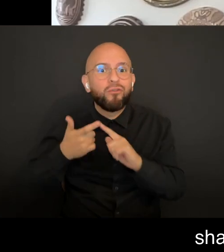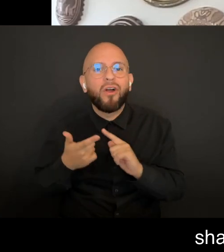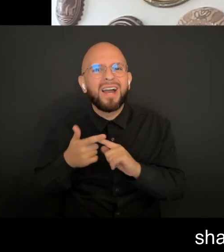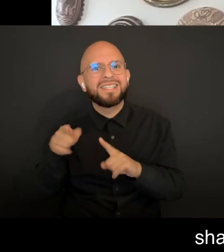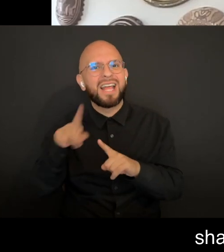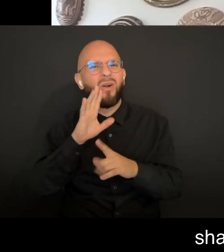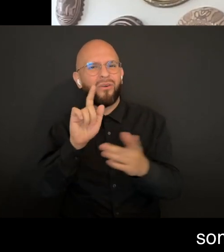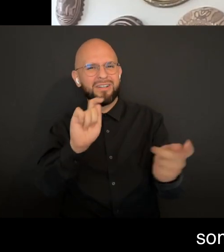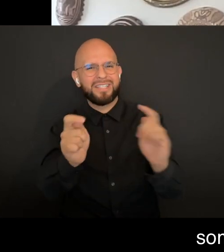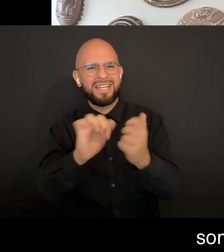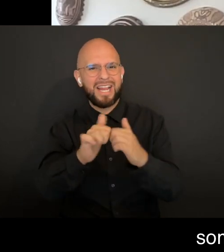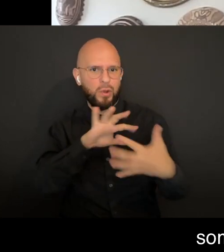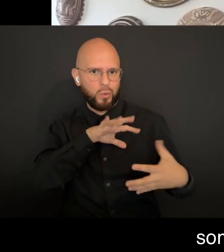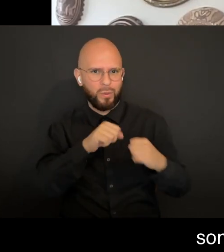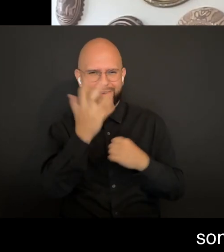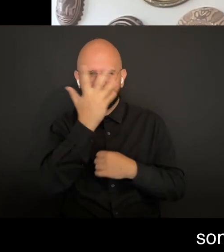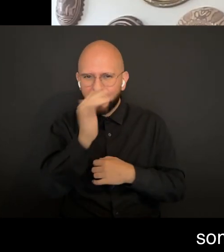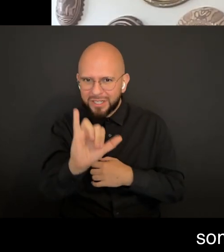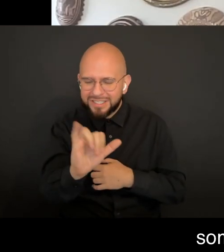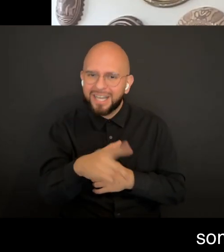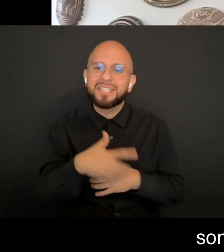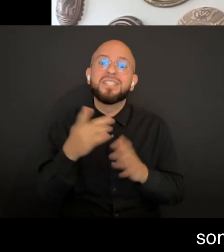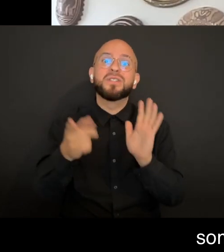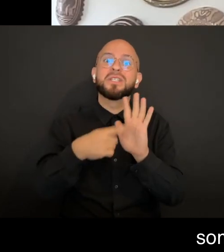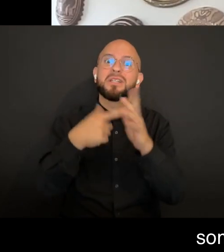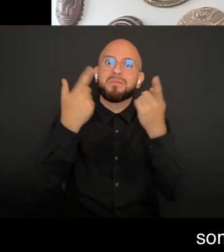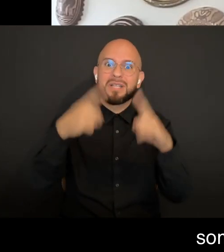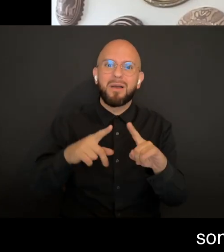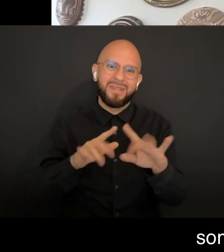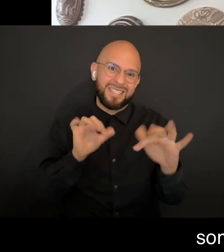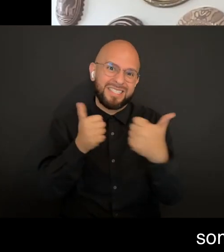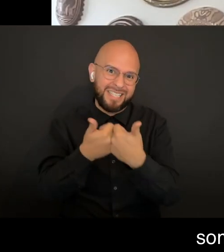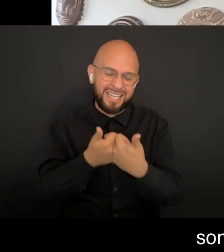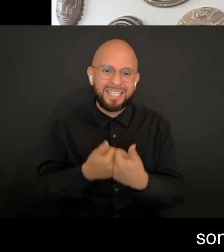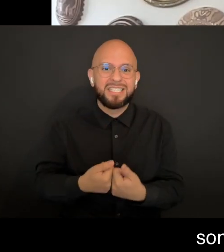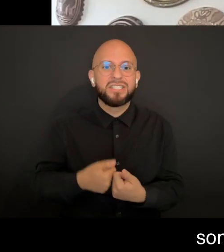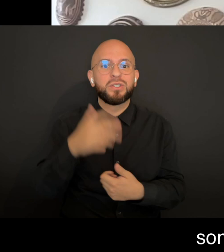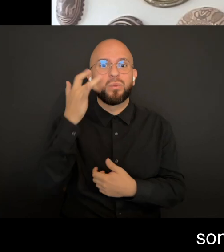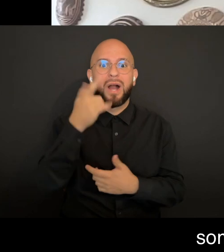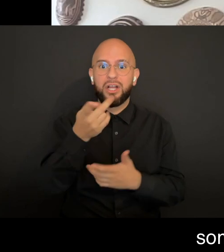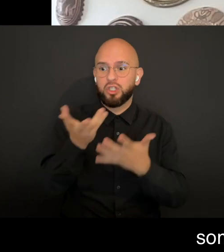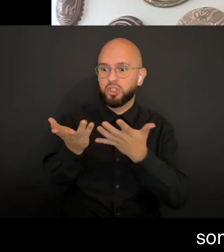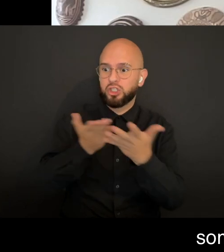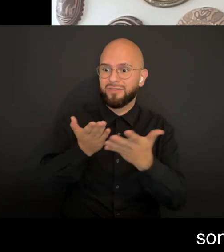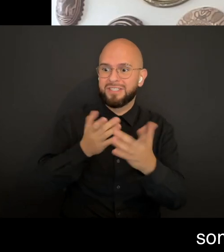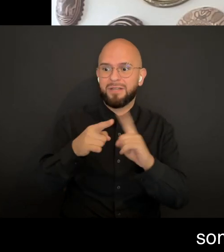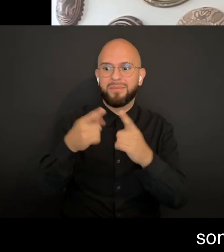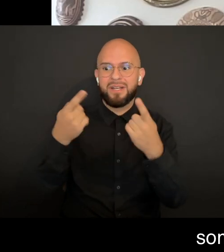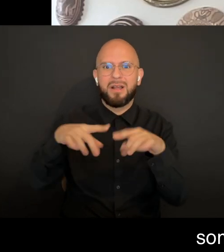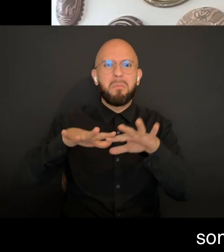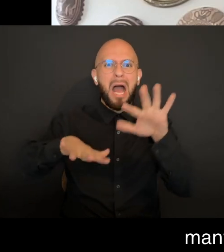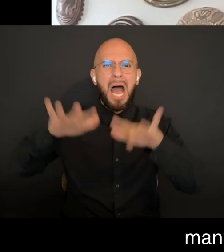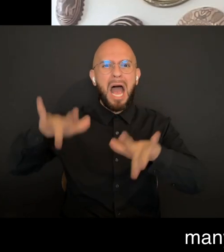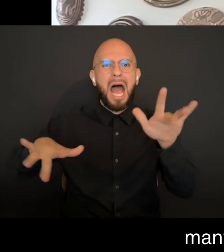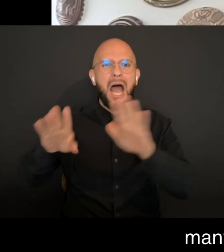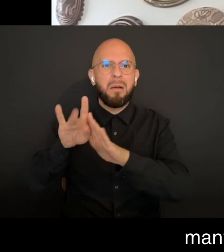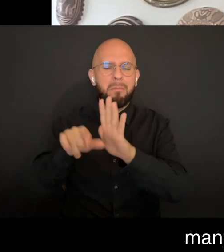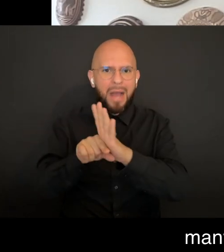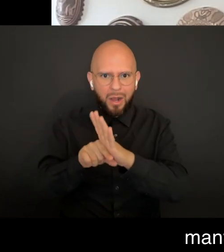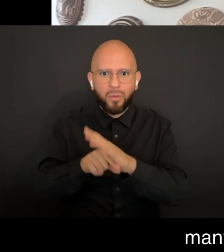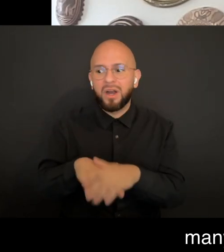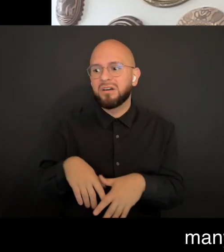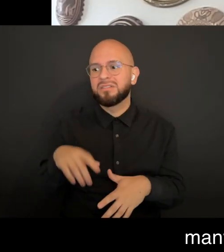by nationality, sometimes by friends. So that could be a challenge in service systems where you have people from many